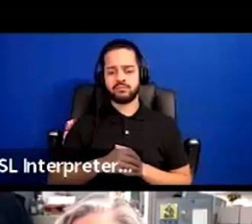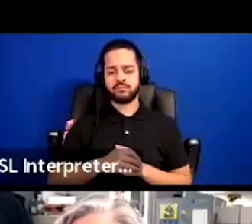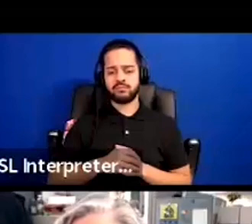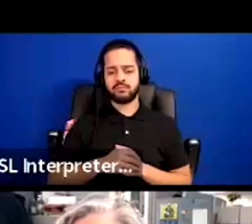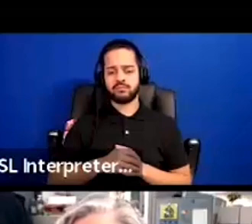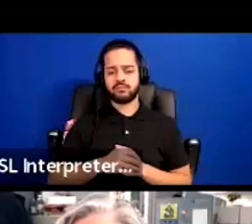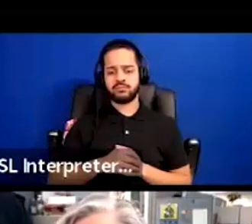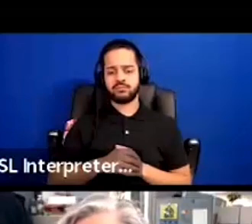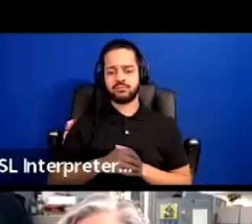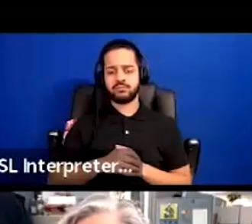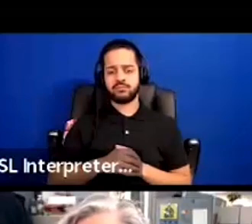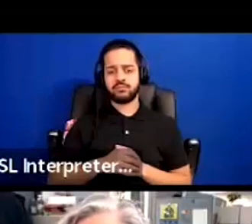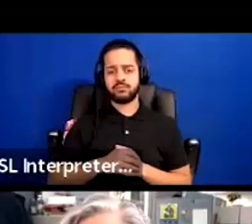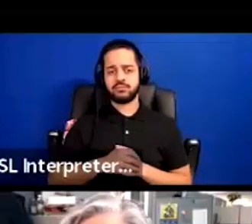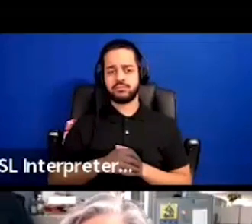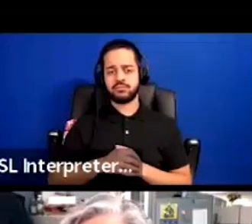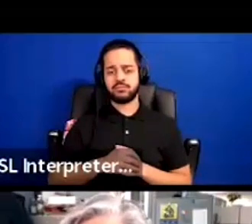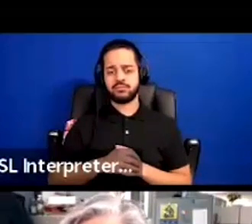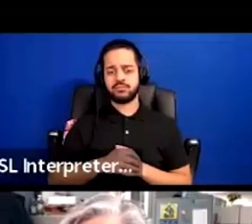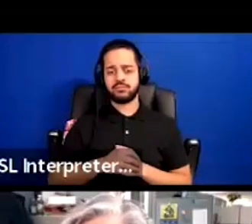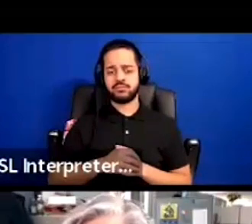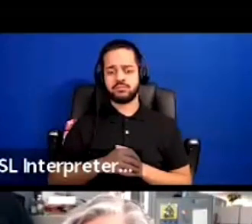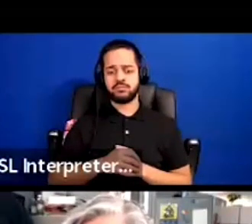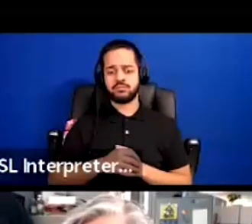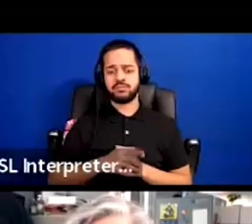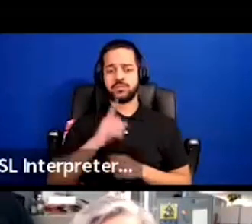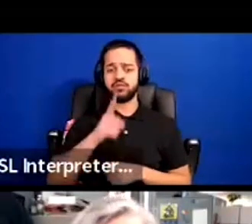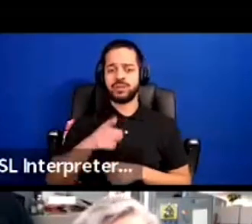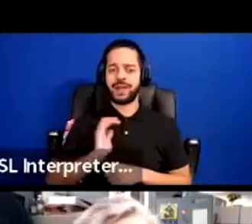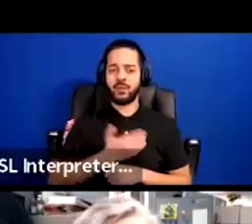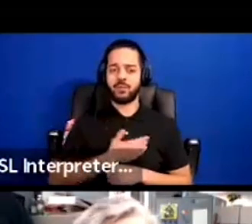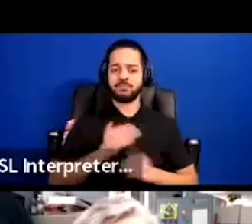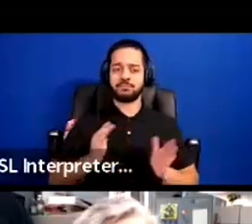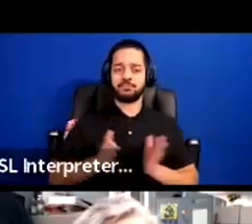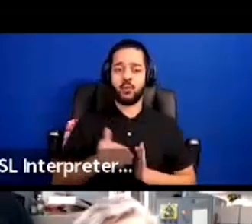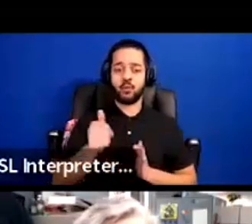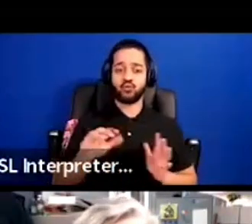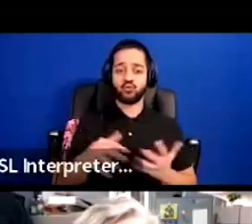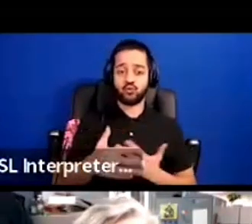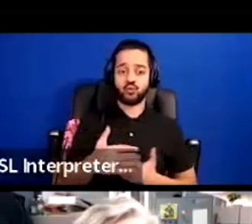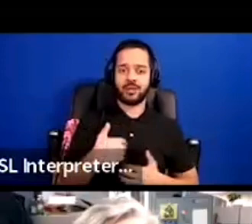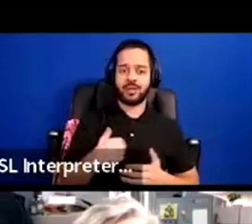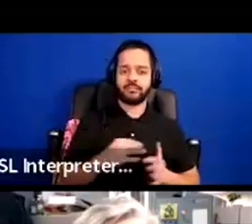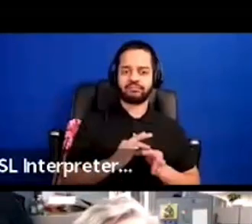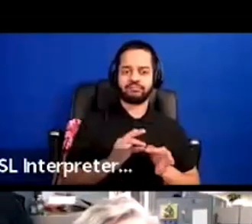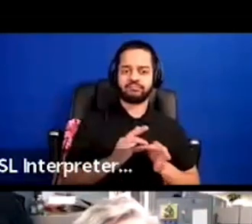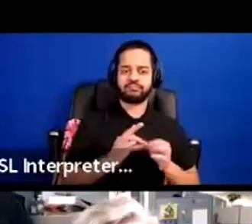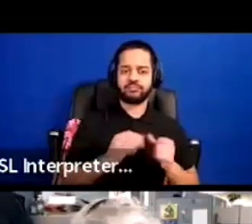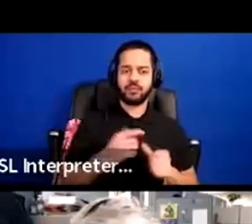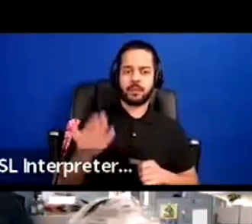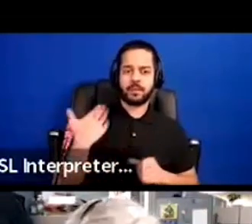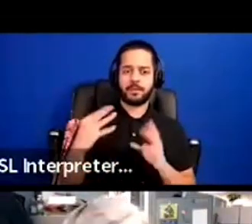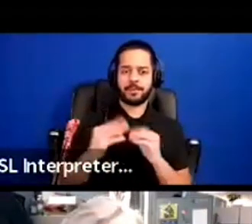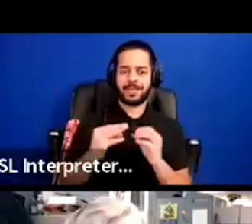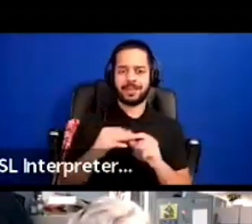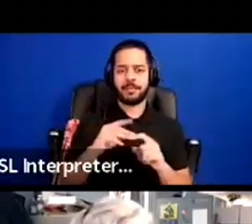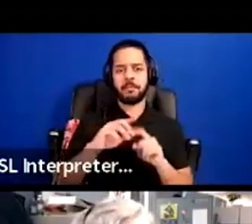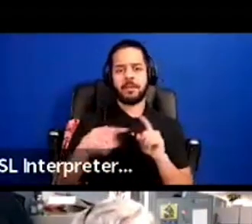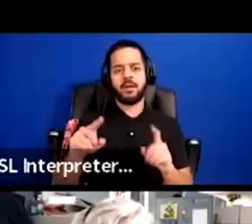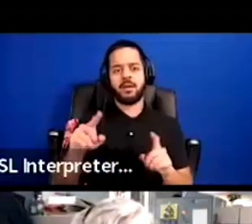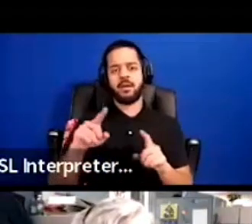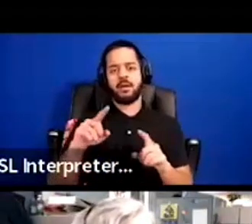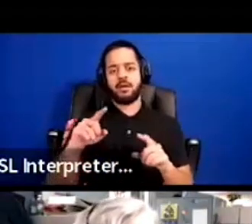having, and this is something that in our smaller group I had said in one of our meetings, but like we